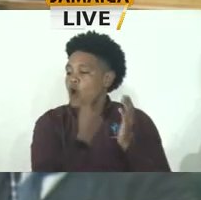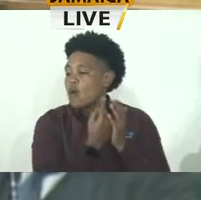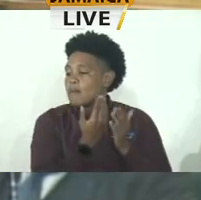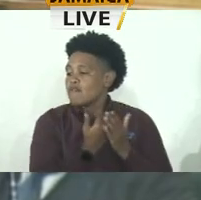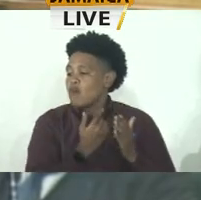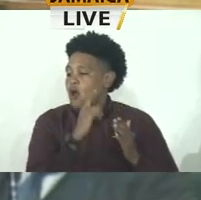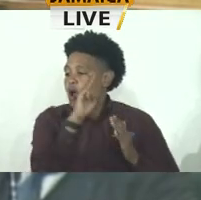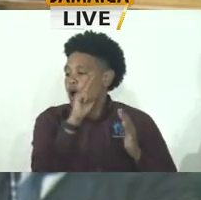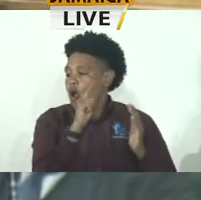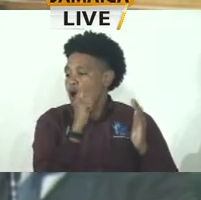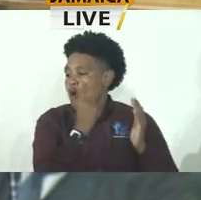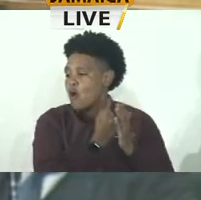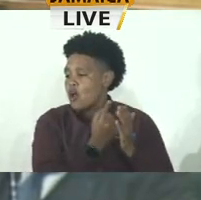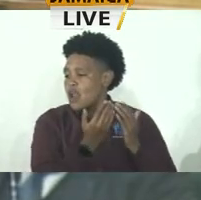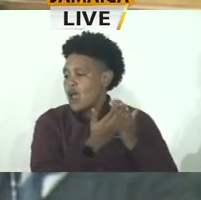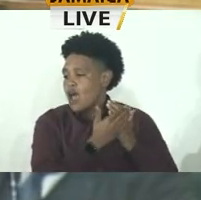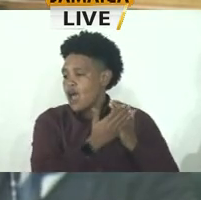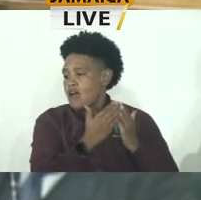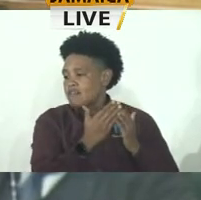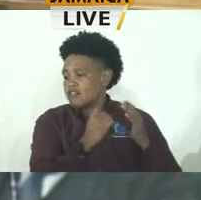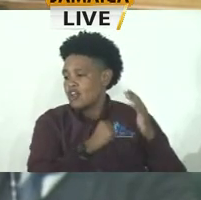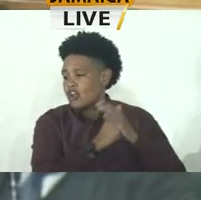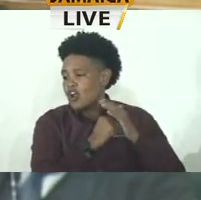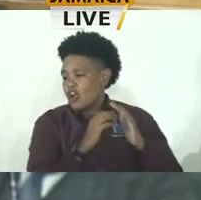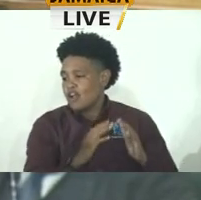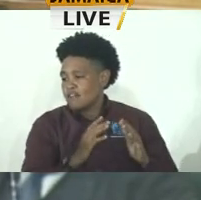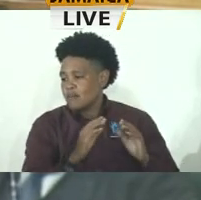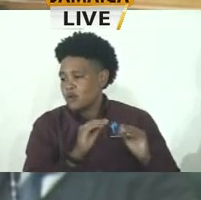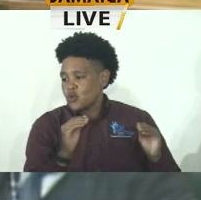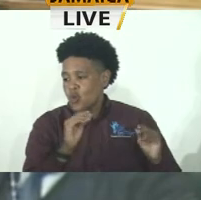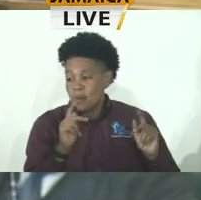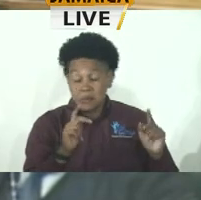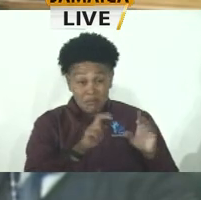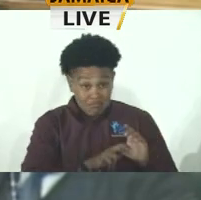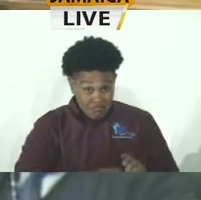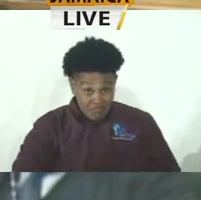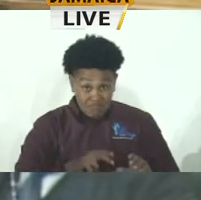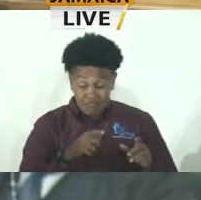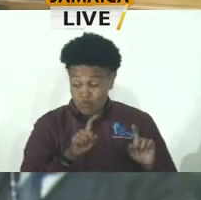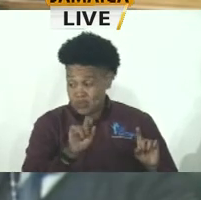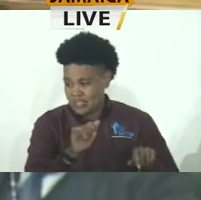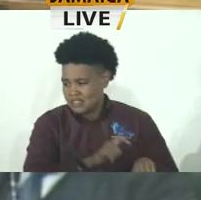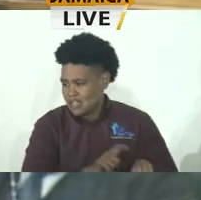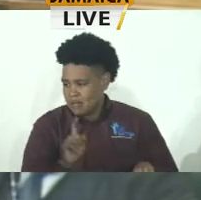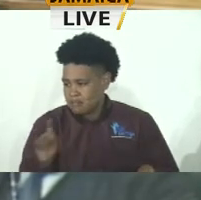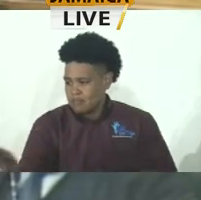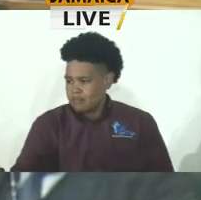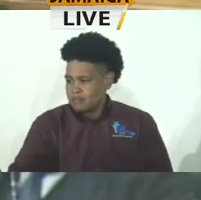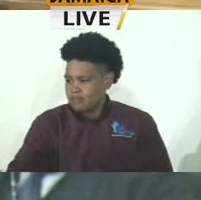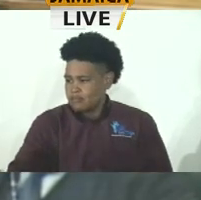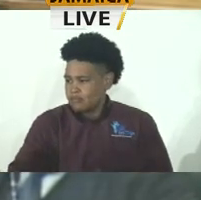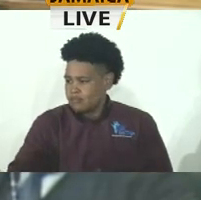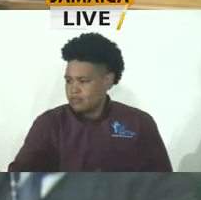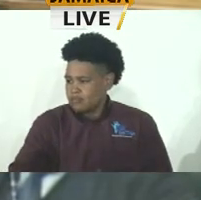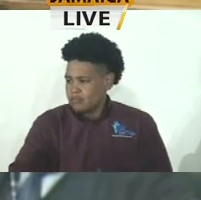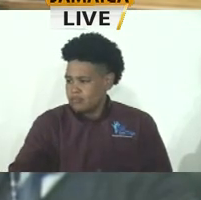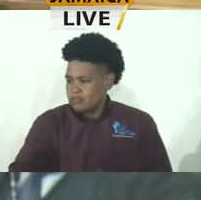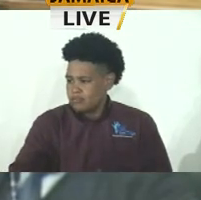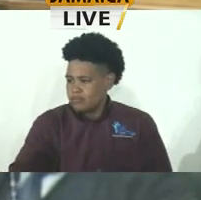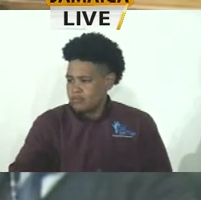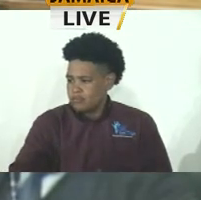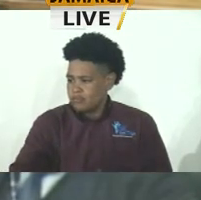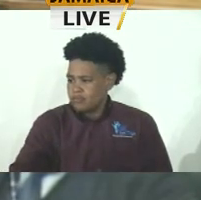curfew but there can be no passengers in the vehicles during this period madam speaker all persons in ppvs